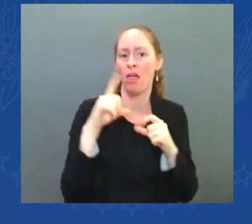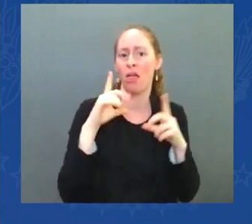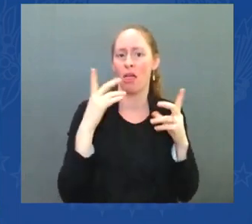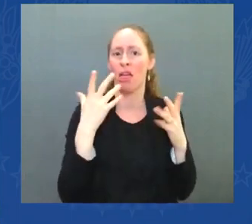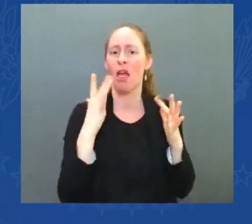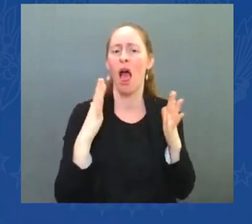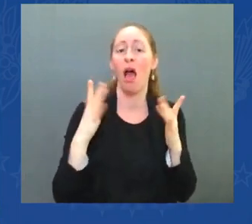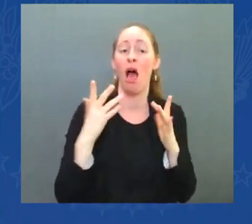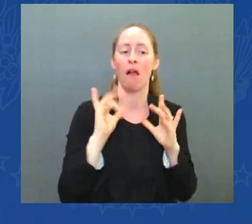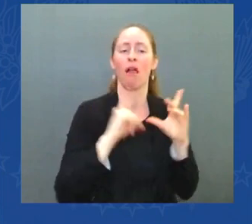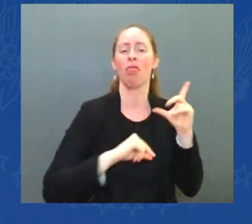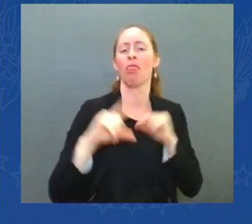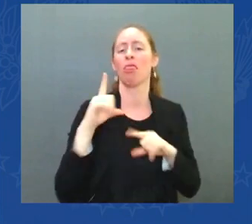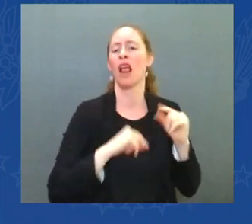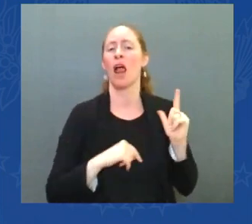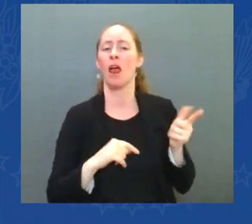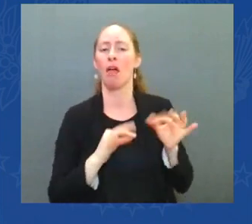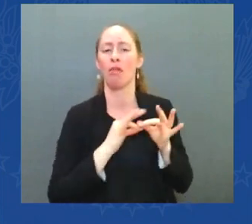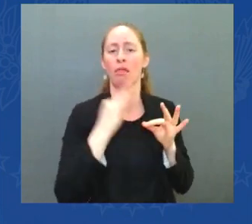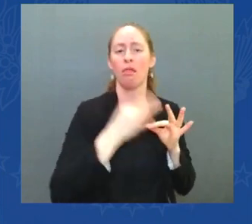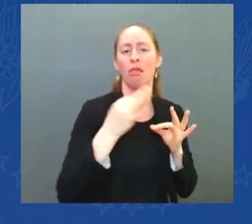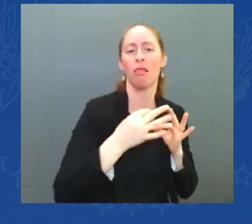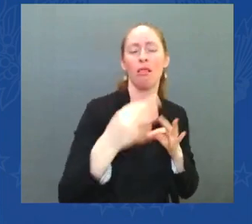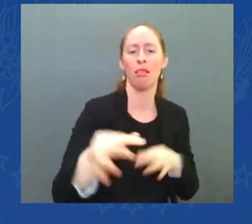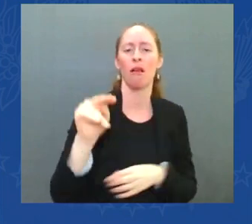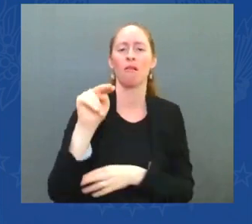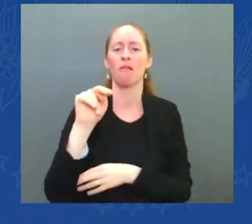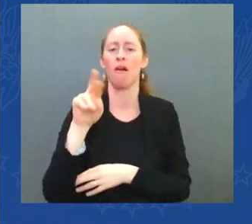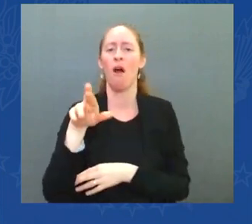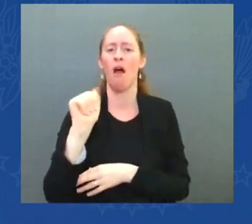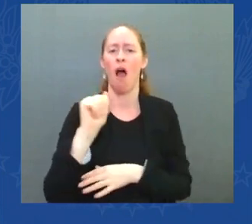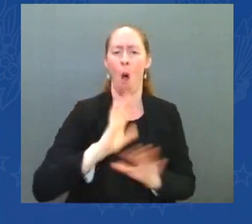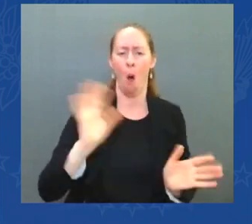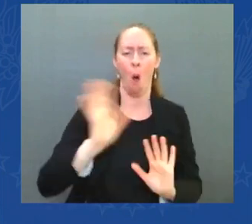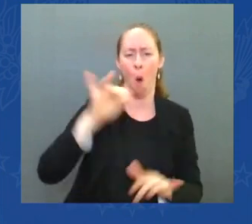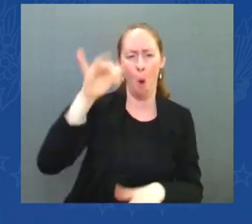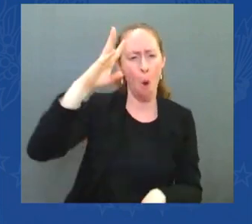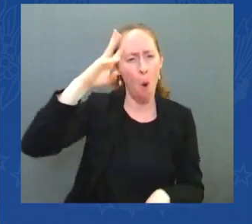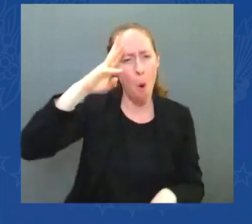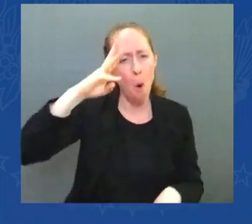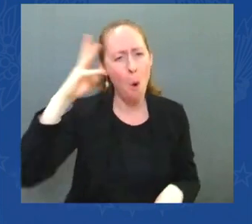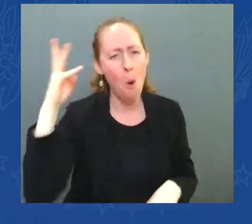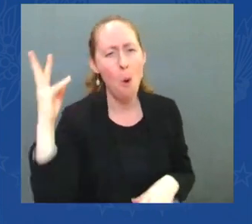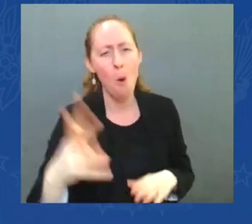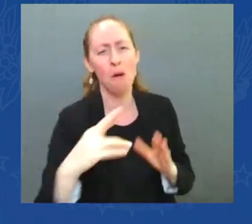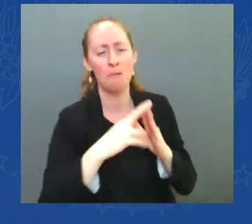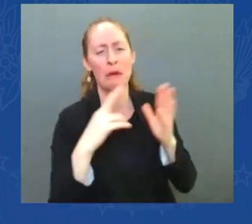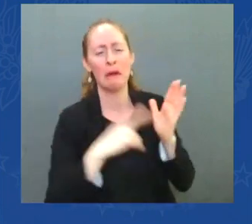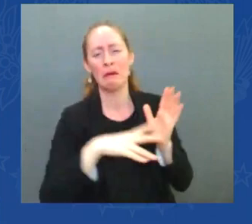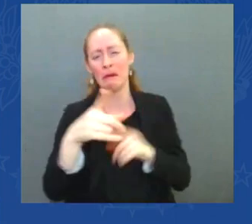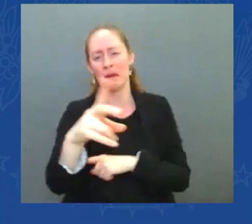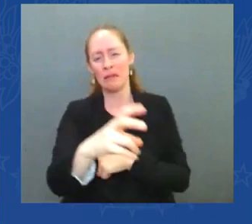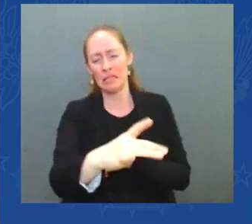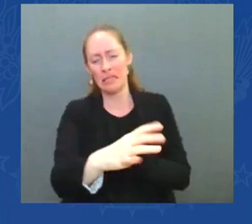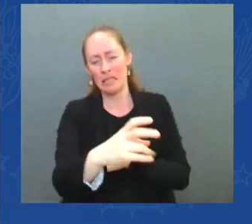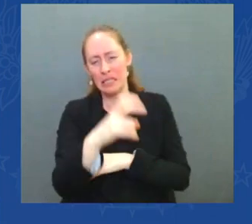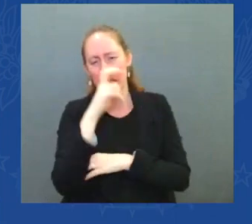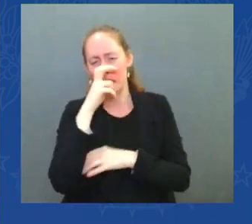Extreme. But let me ask you, is it extreme to protect police officers? Extreme to protect our